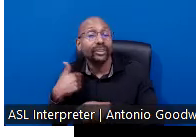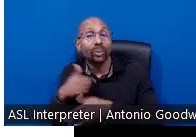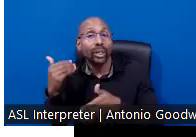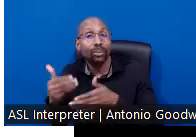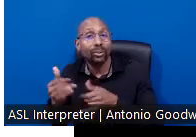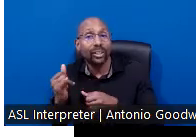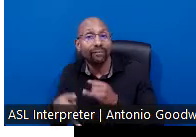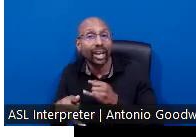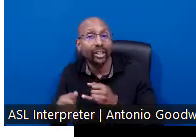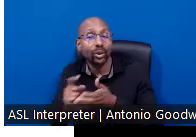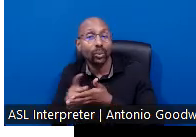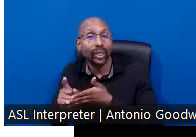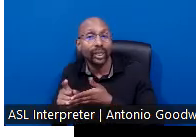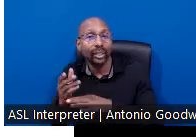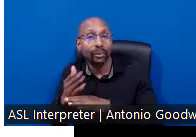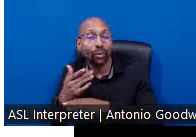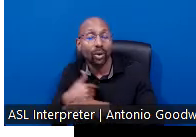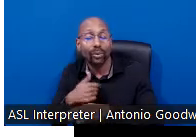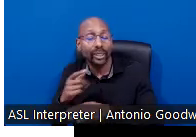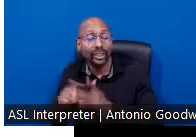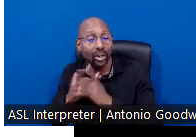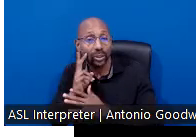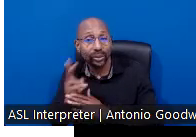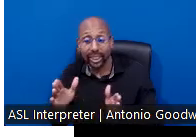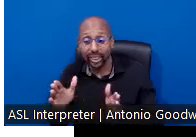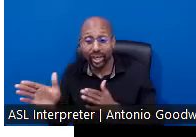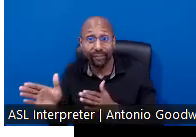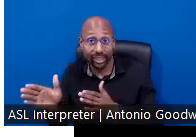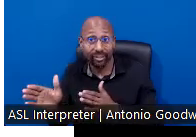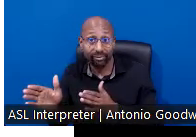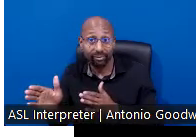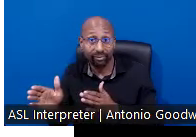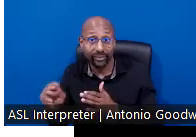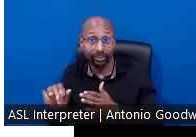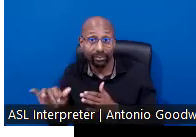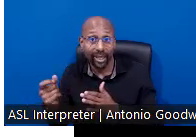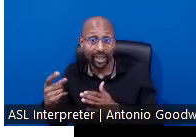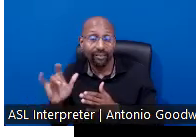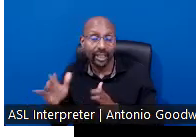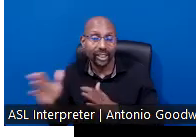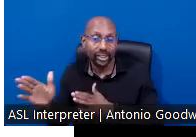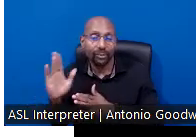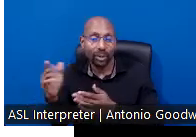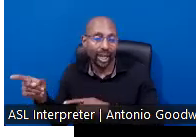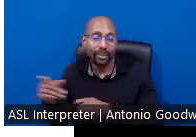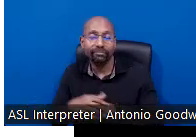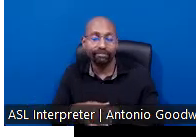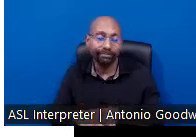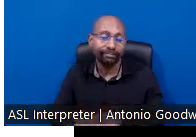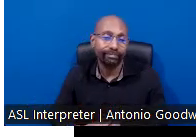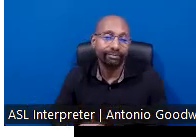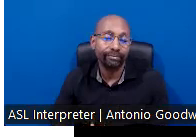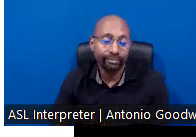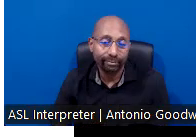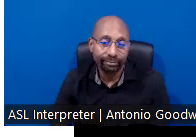start seeing a shift. And that shift is going to be May 11th around things that we've been used to for the past